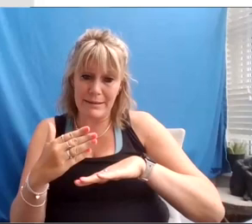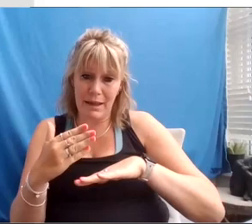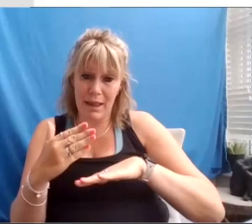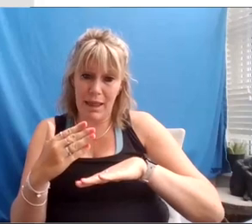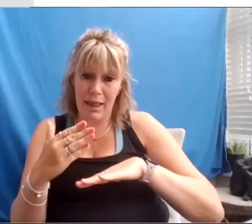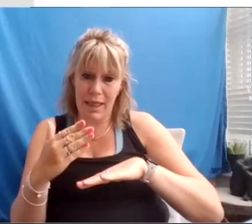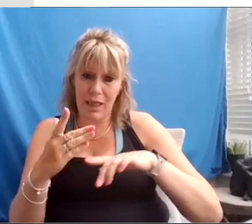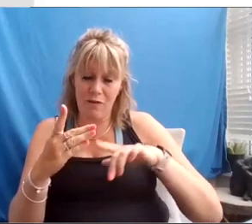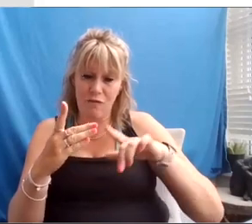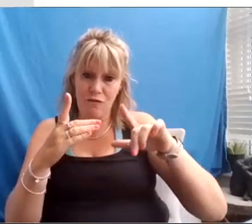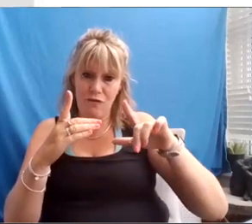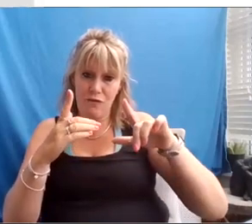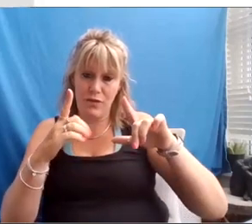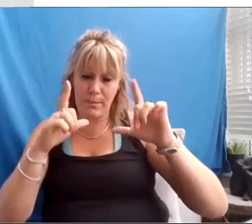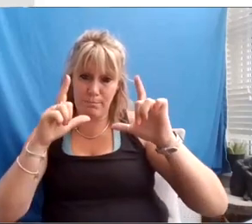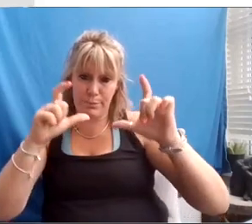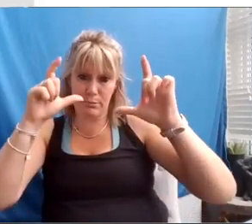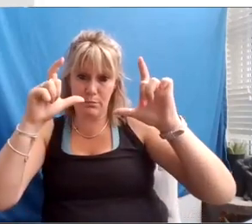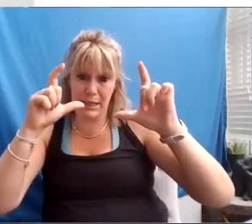a high